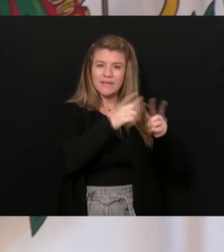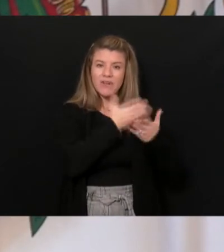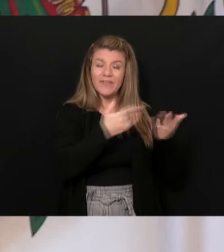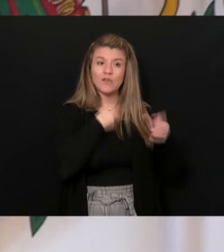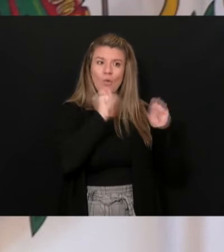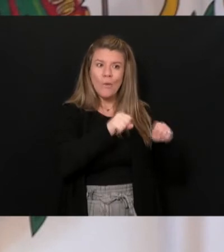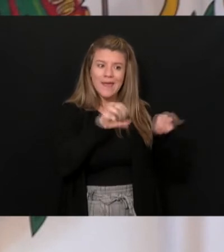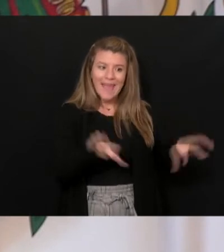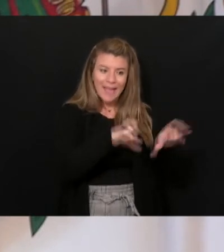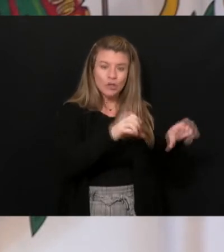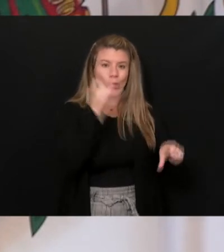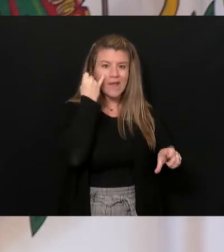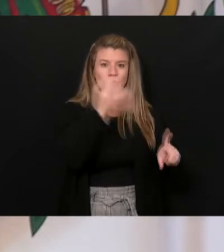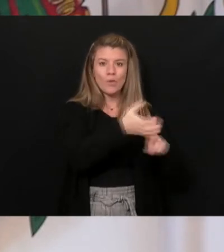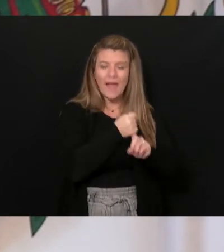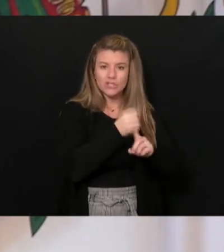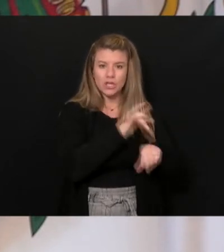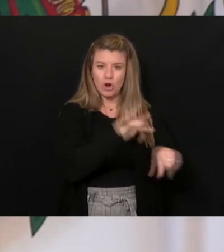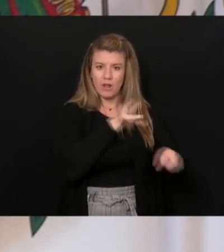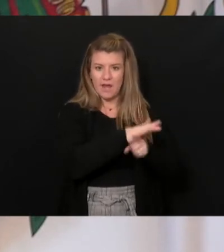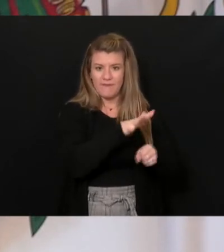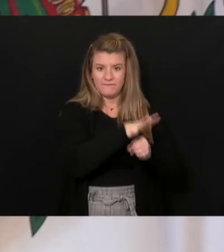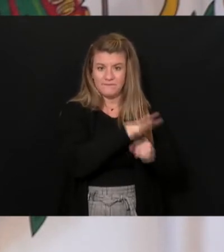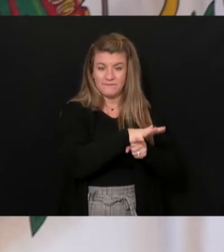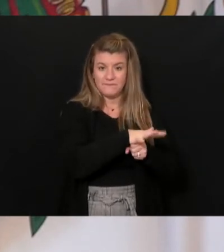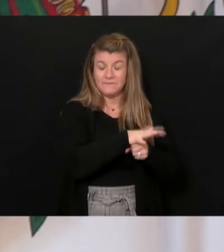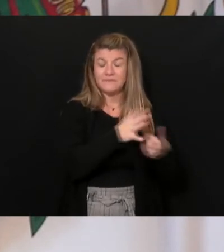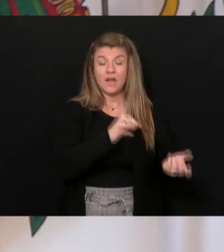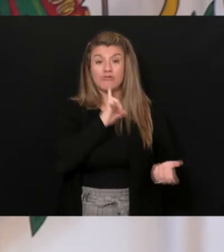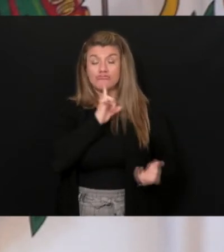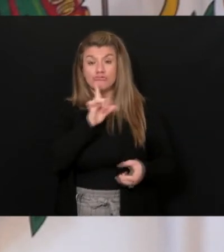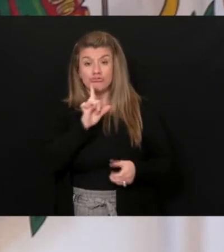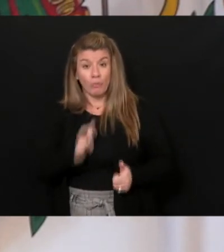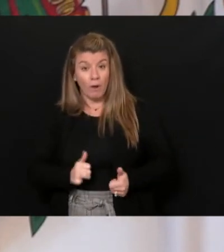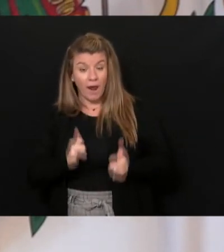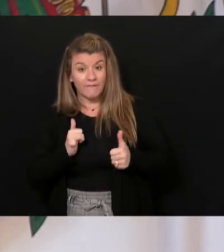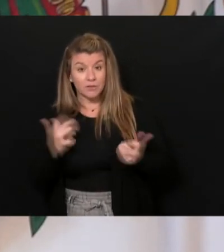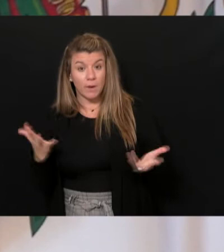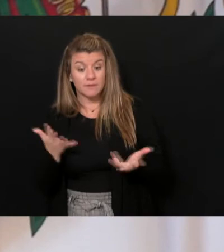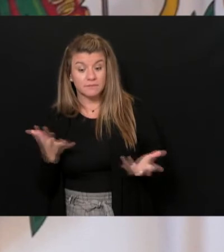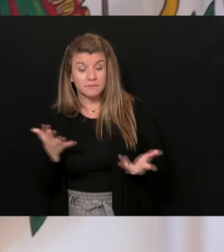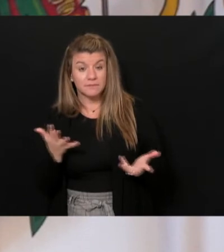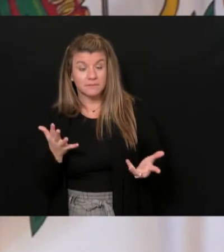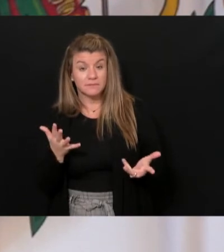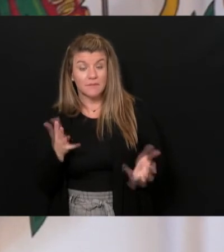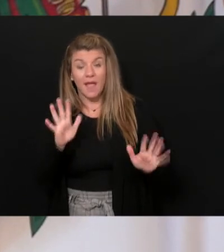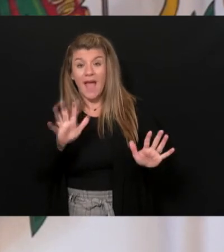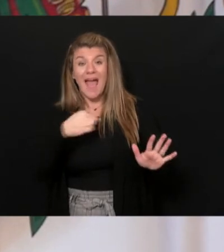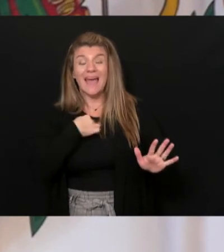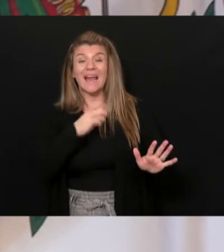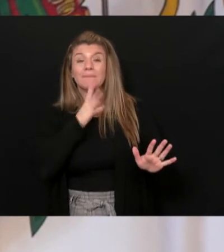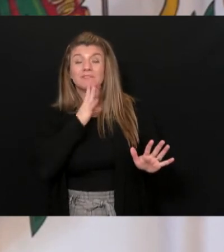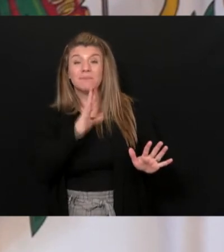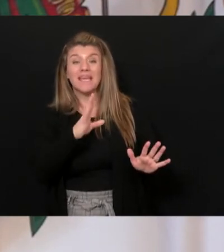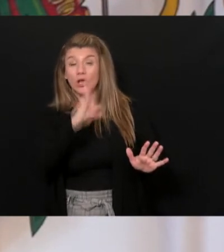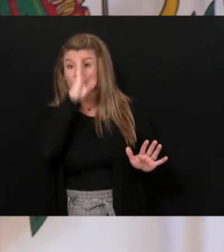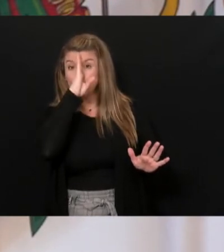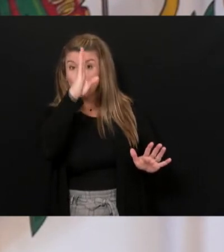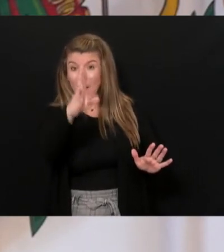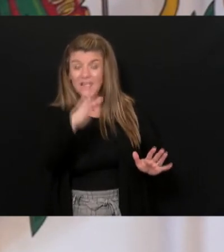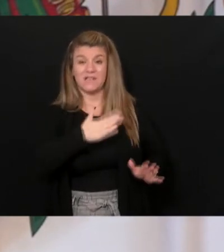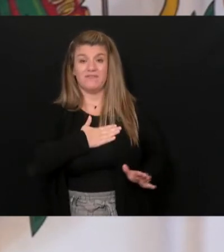we catch it early enough. Now, the reality is just this, and I'm speaking directly from